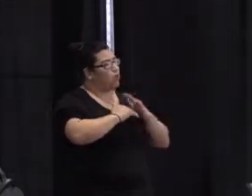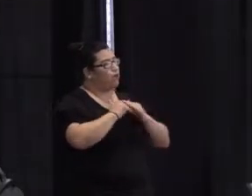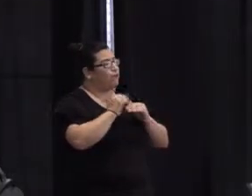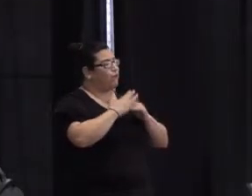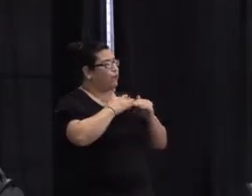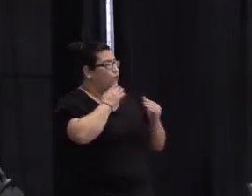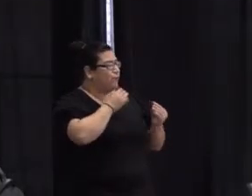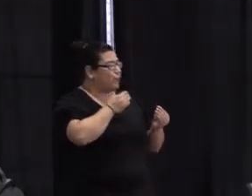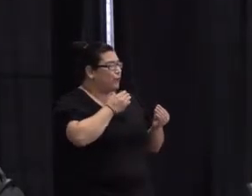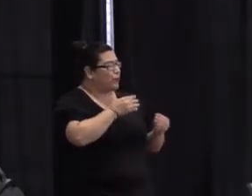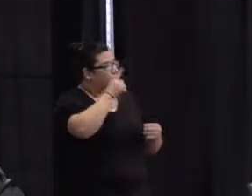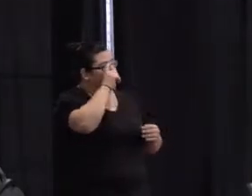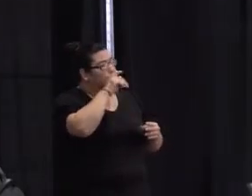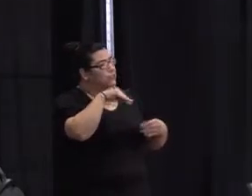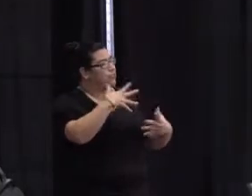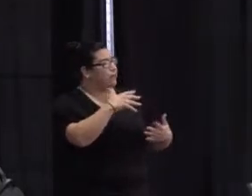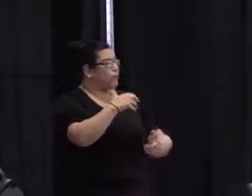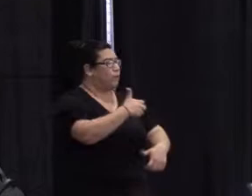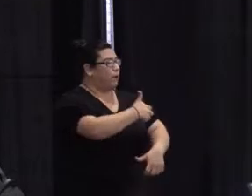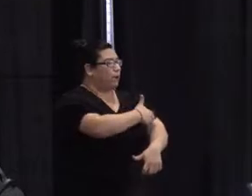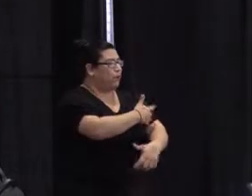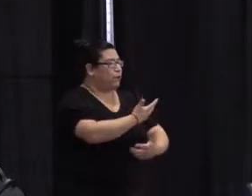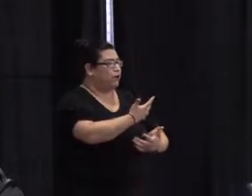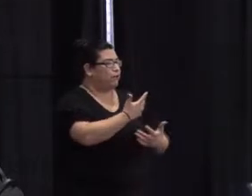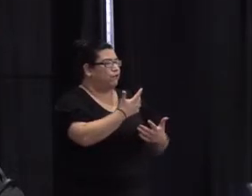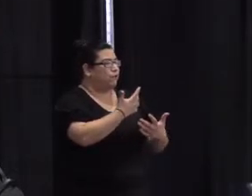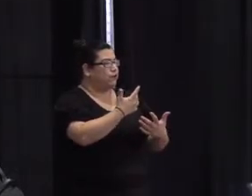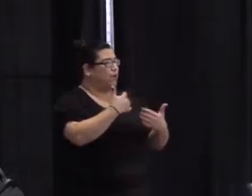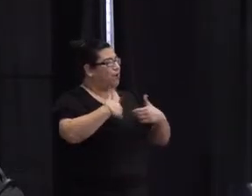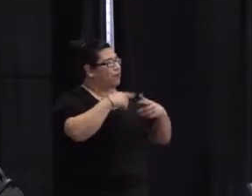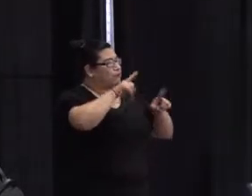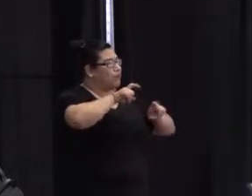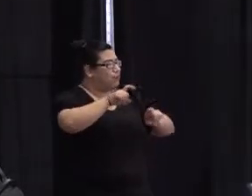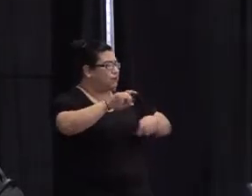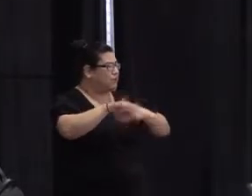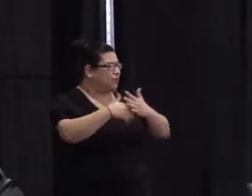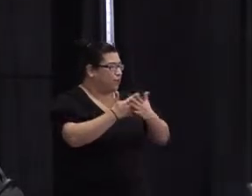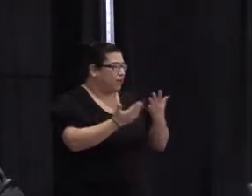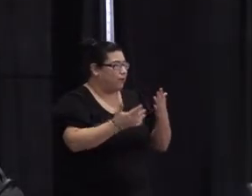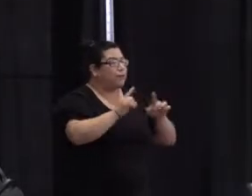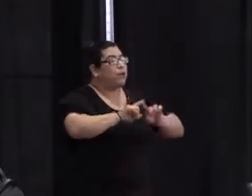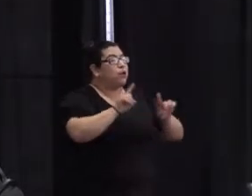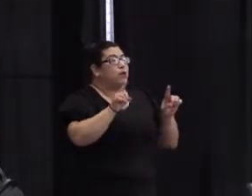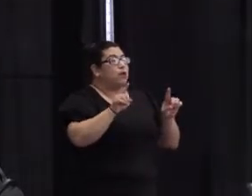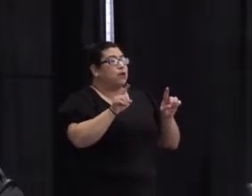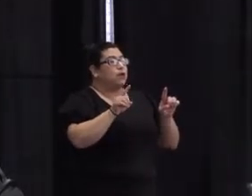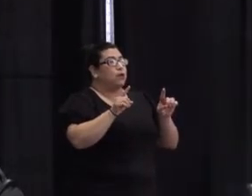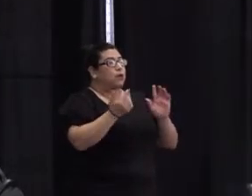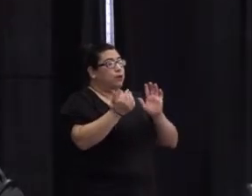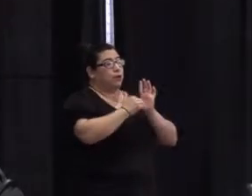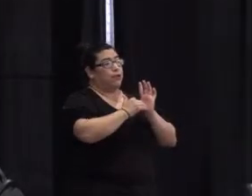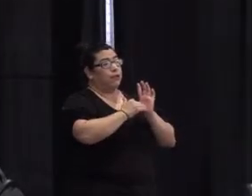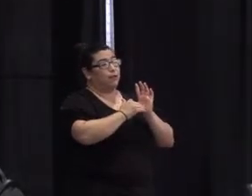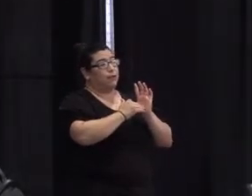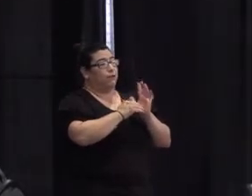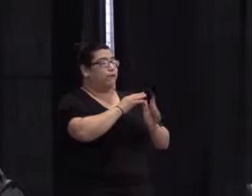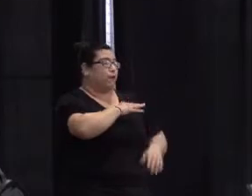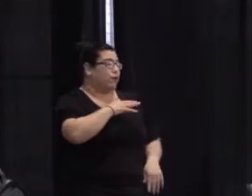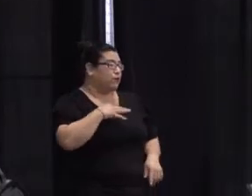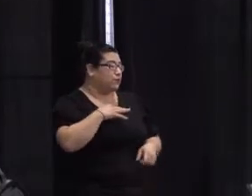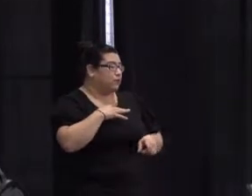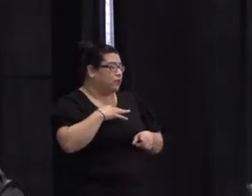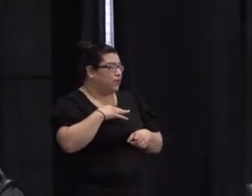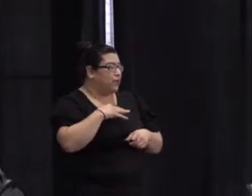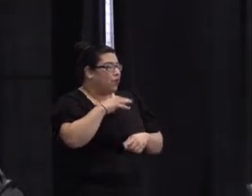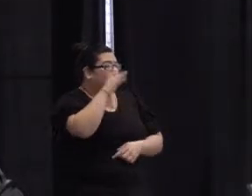Because they give you the PowerPoint, they give you the text. But again, faculty don't know